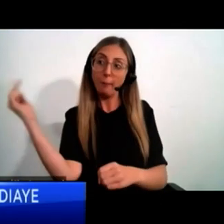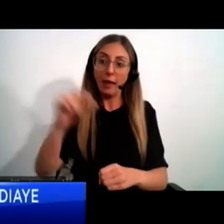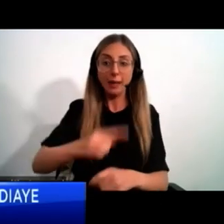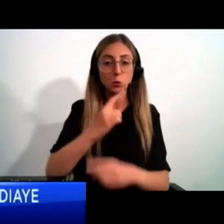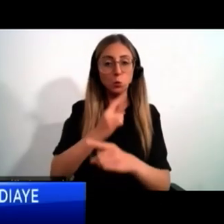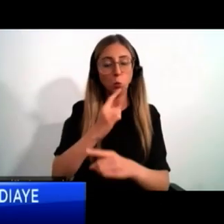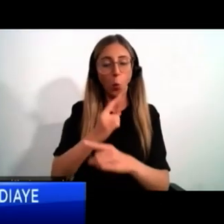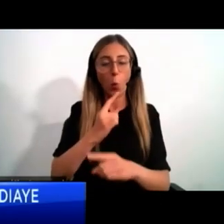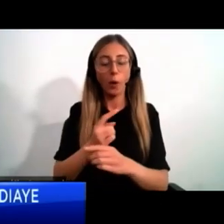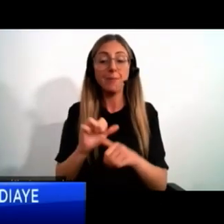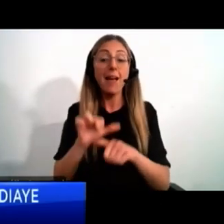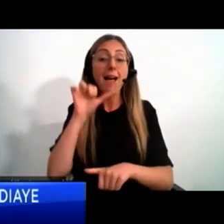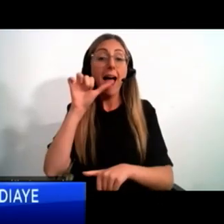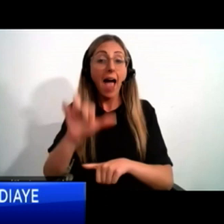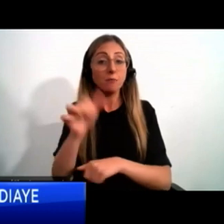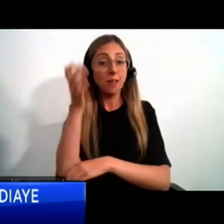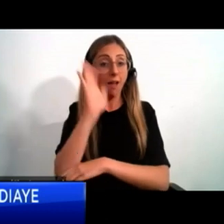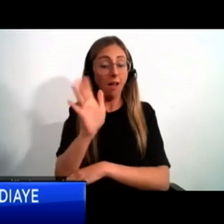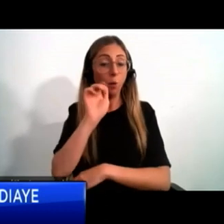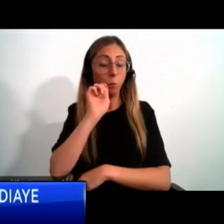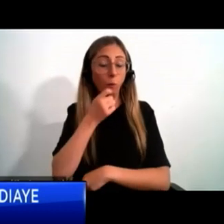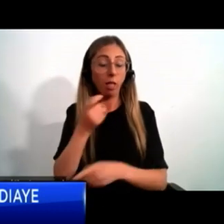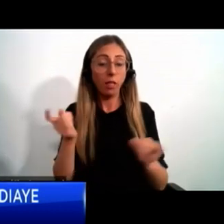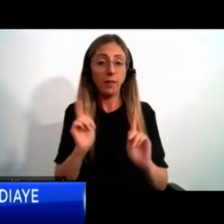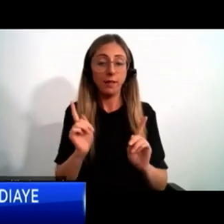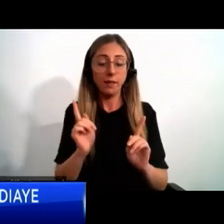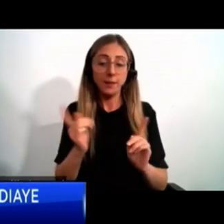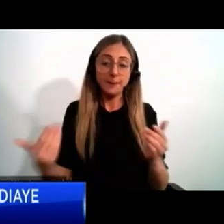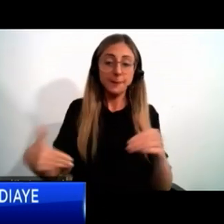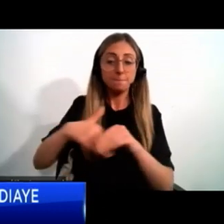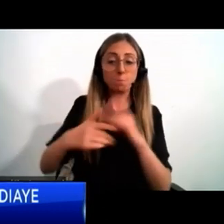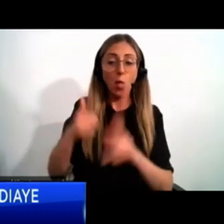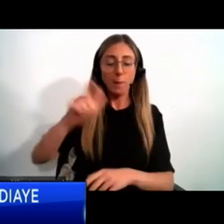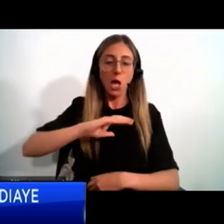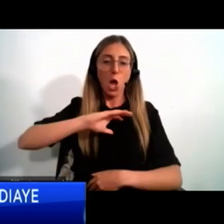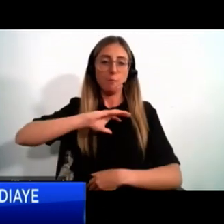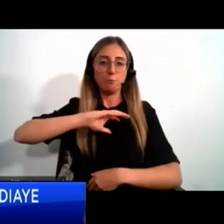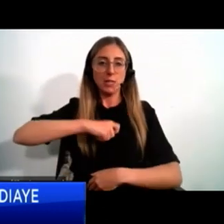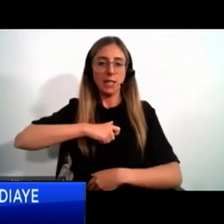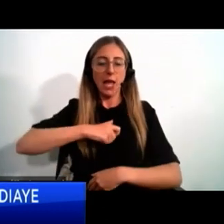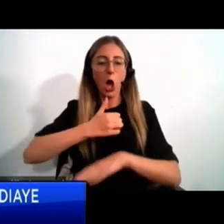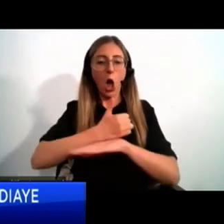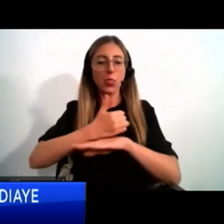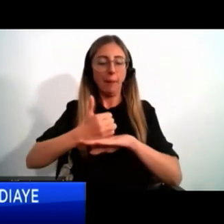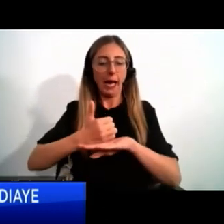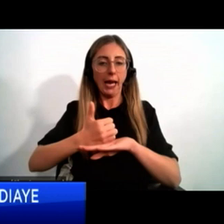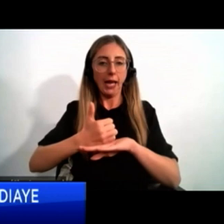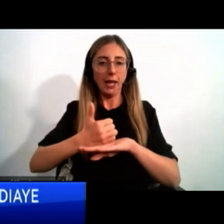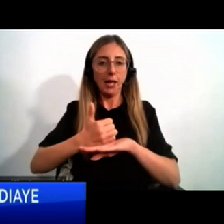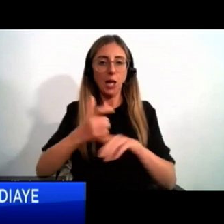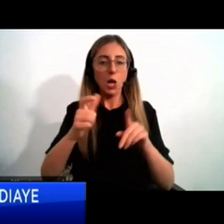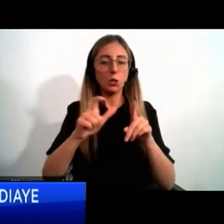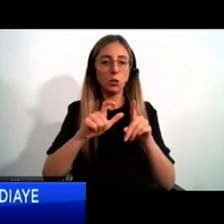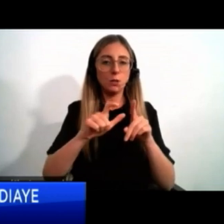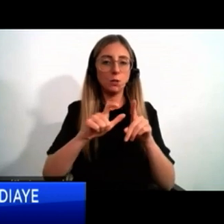us. After she has presented, we're going to be joined by the president of AfriximBank, Professor Benedict